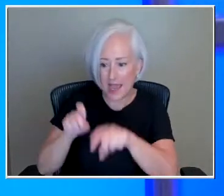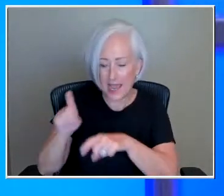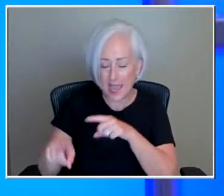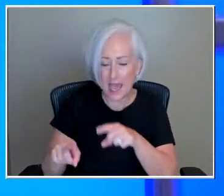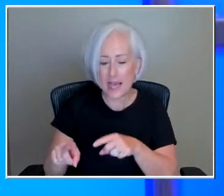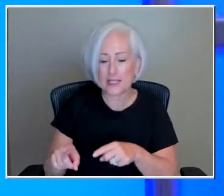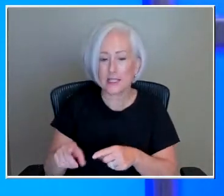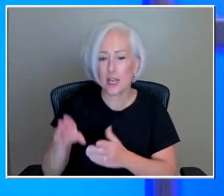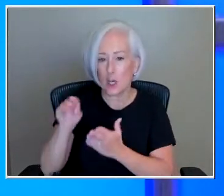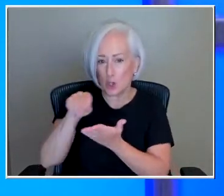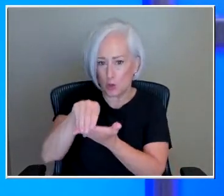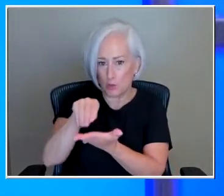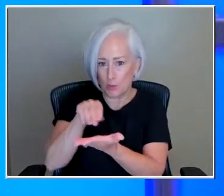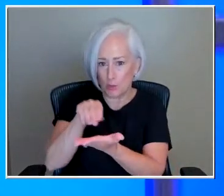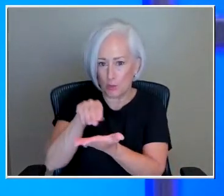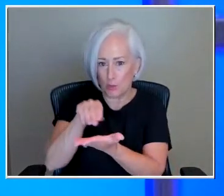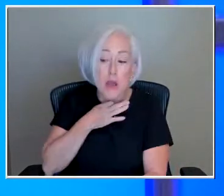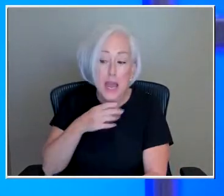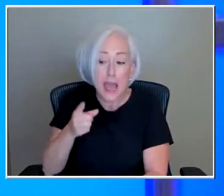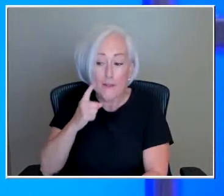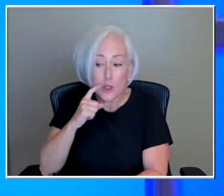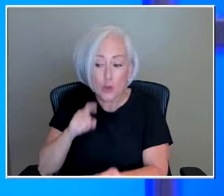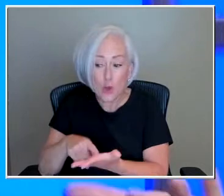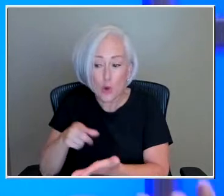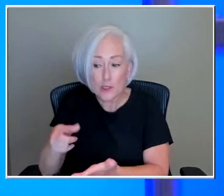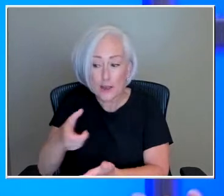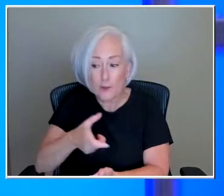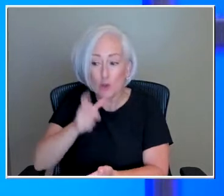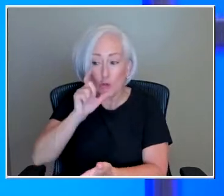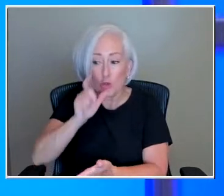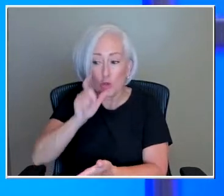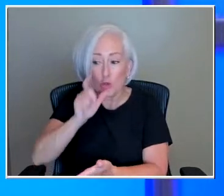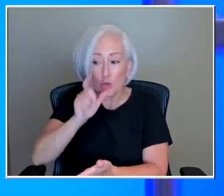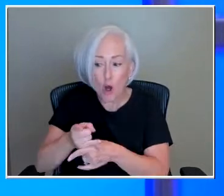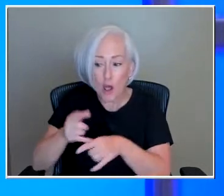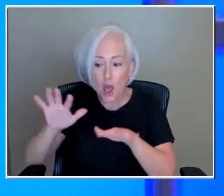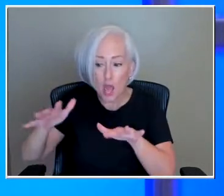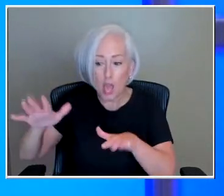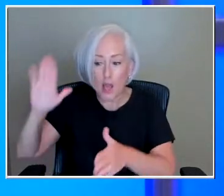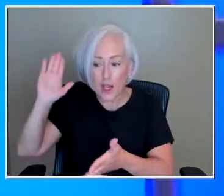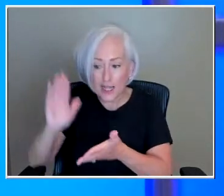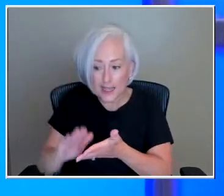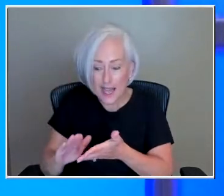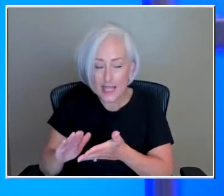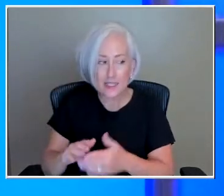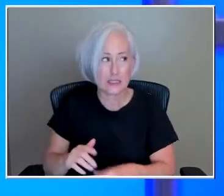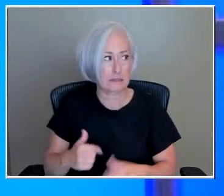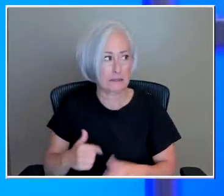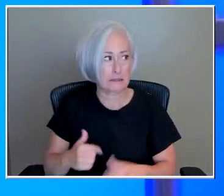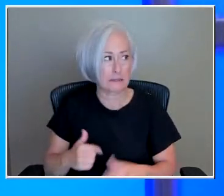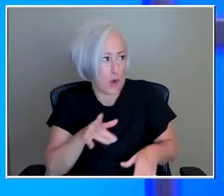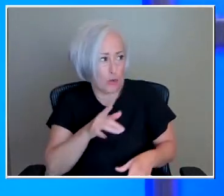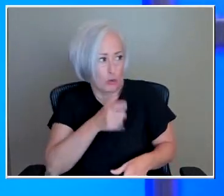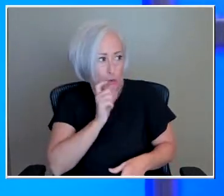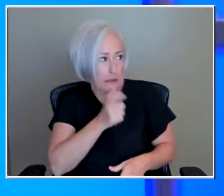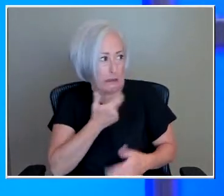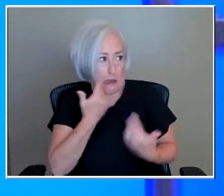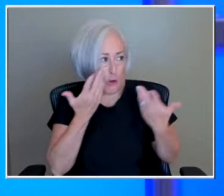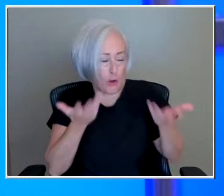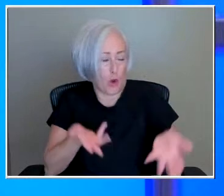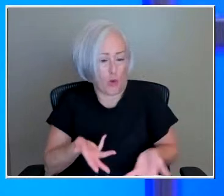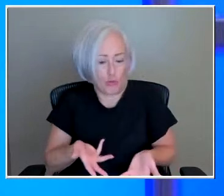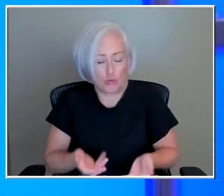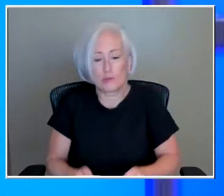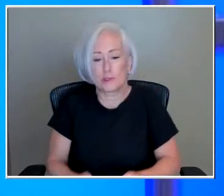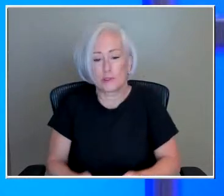want to know whether they've noticed that. A lot of people say, I don't drink, or I barely drink, I don't know. Which is good. Yeah, and there are other people